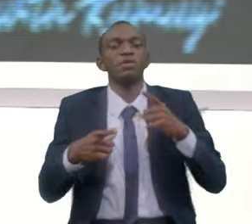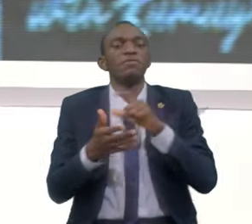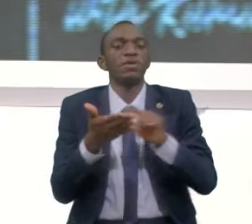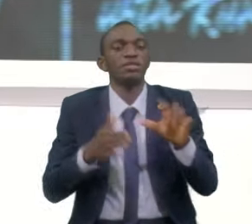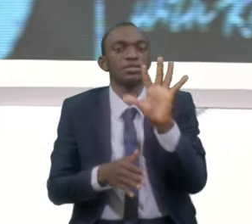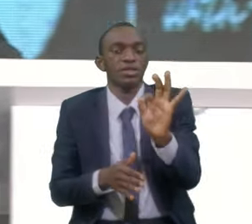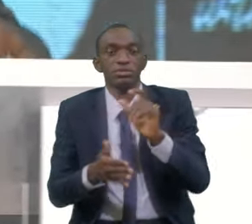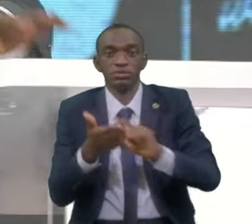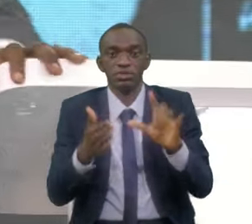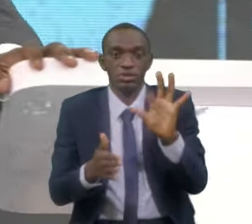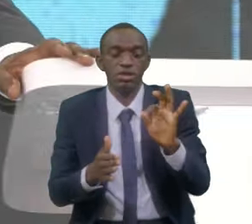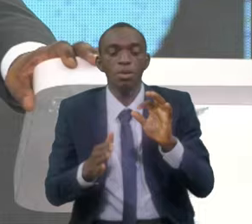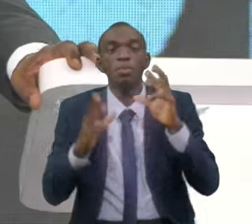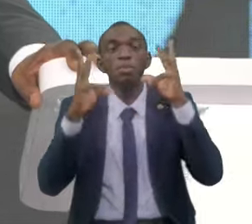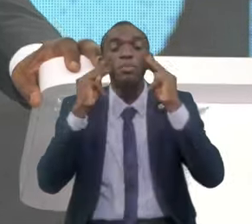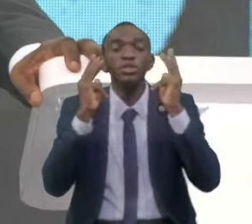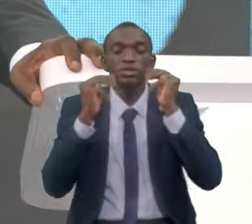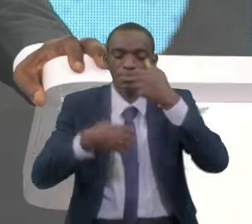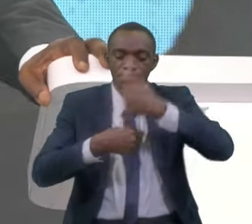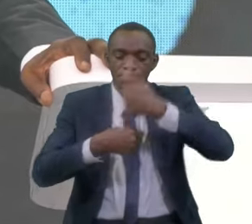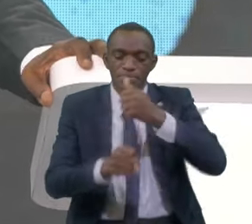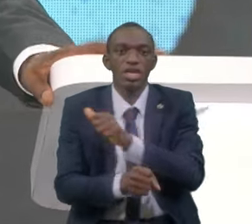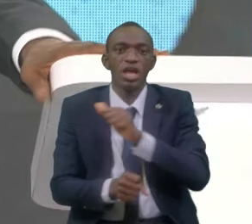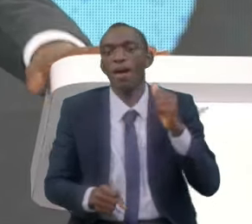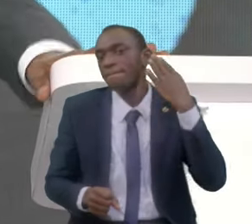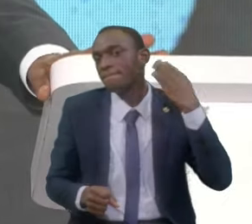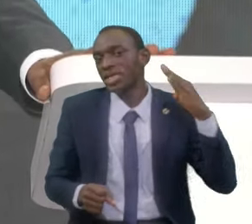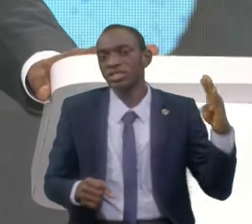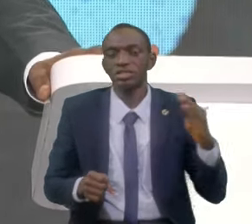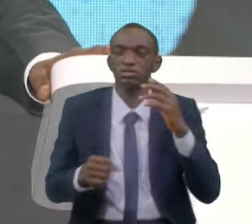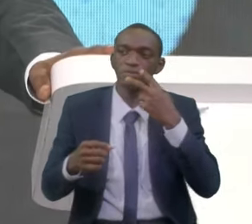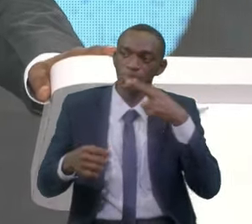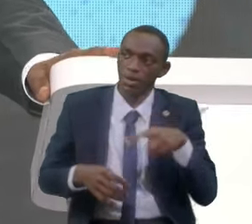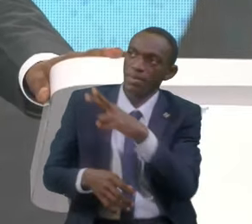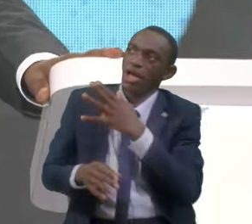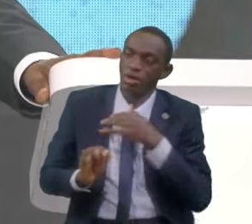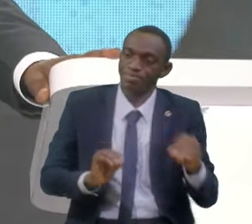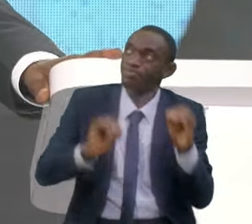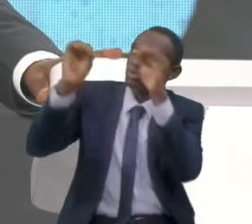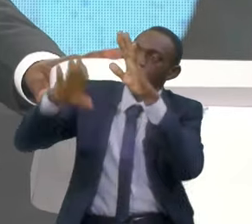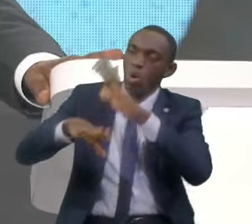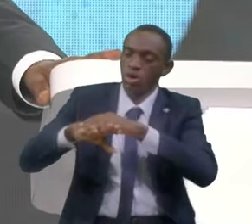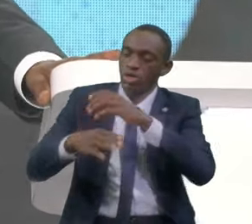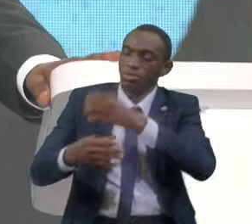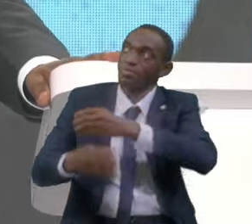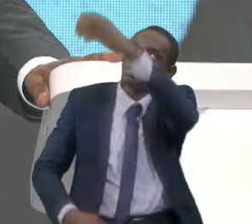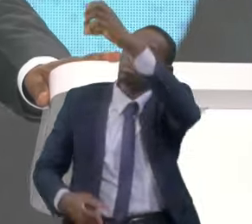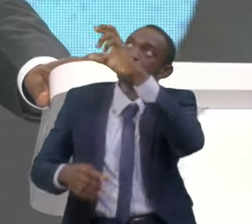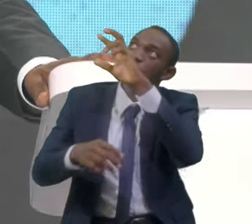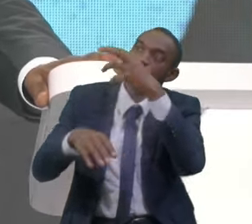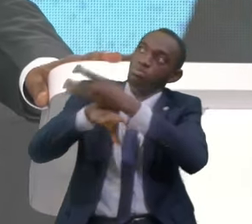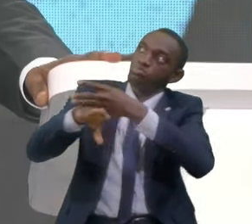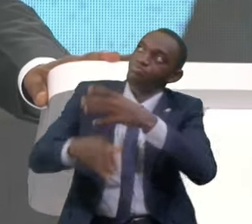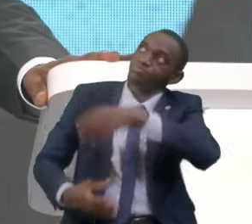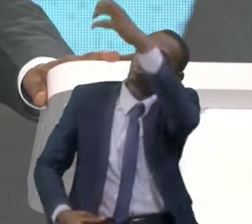serpent of brass, brazen serpent, and he put it upon a pole, and it came to pass that if